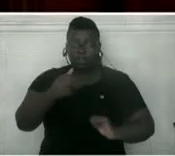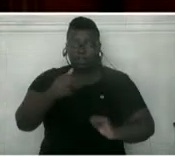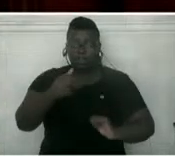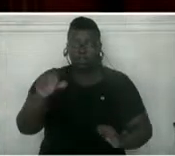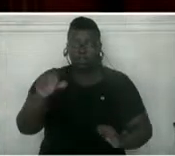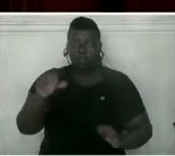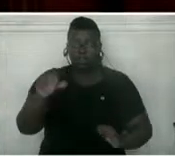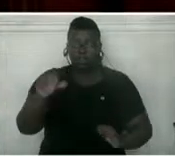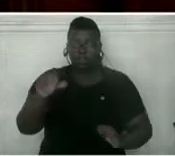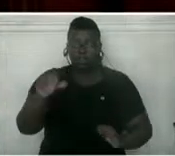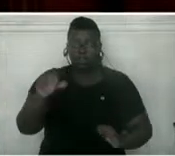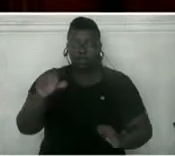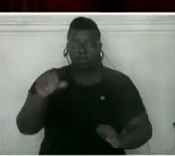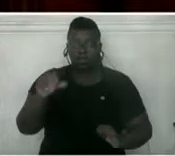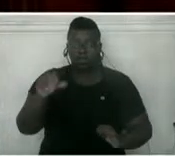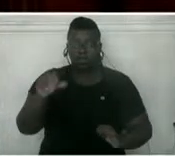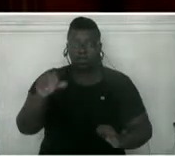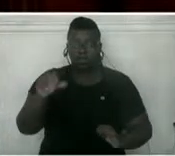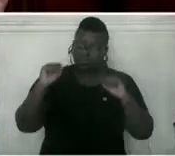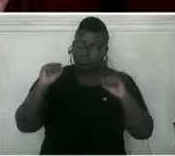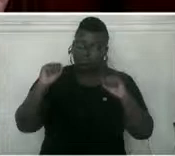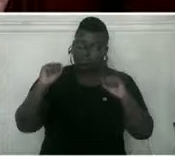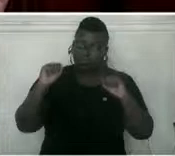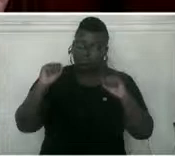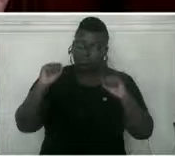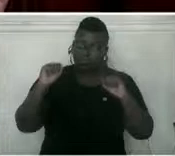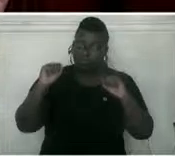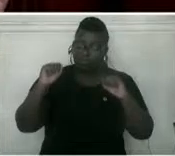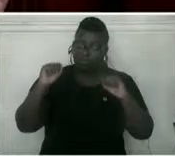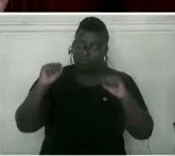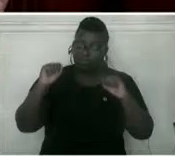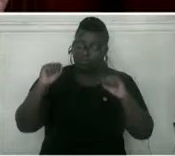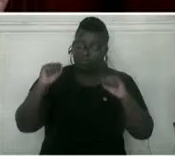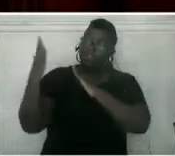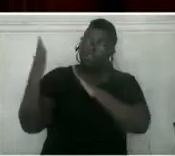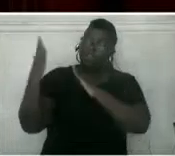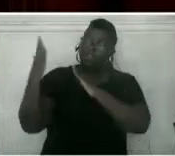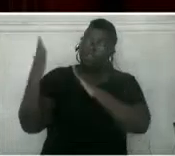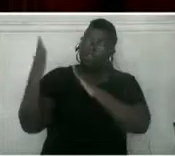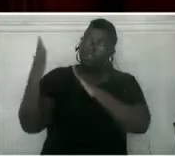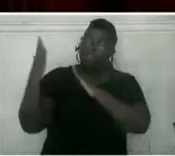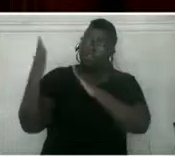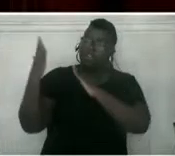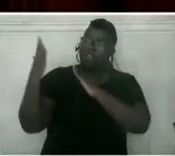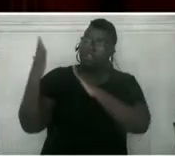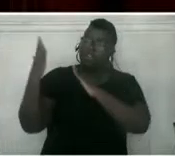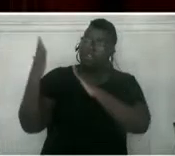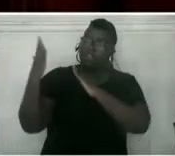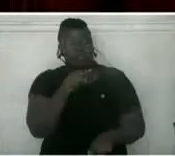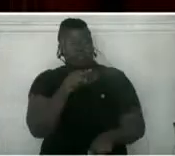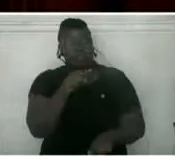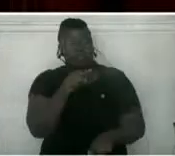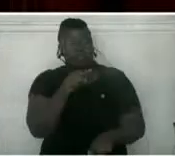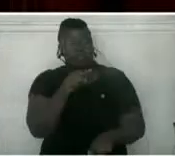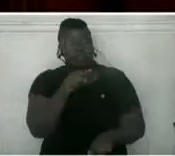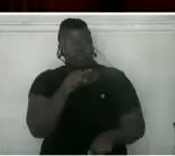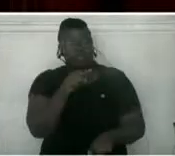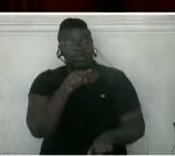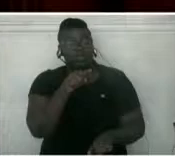national heritage site. This went through a series, but it also included his